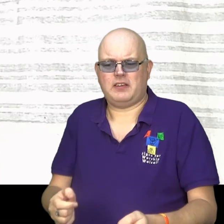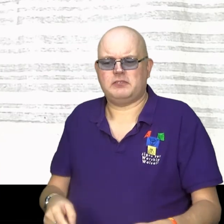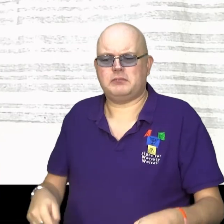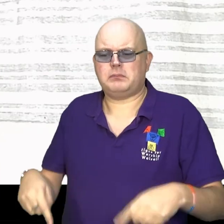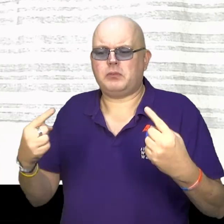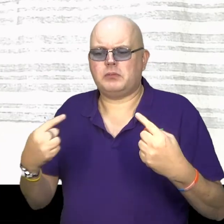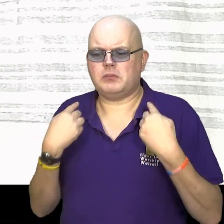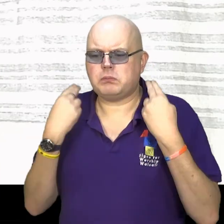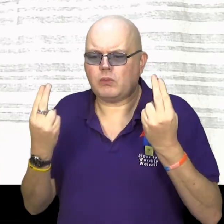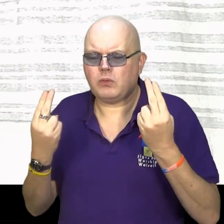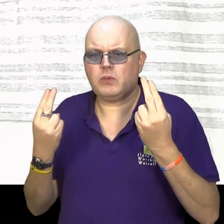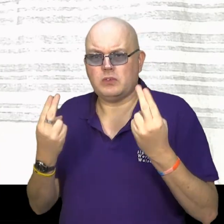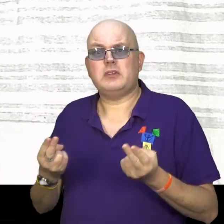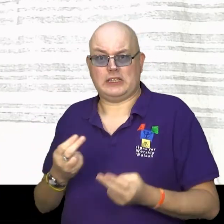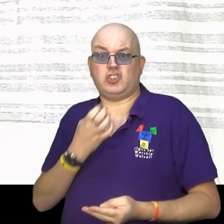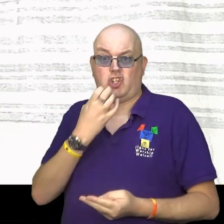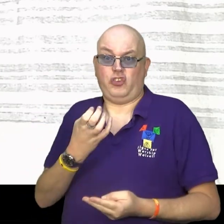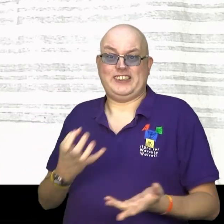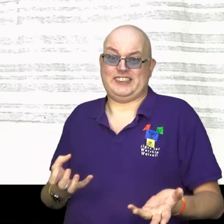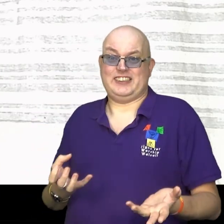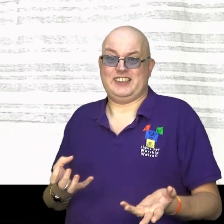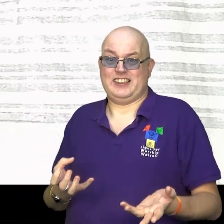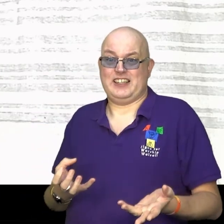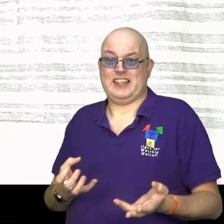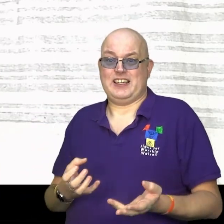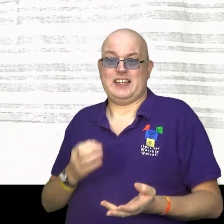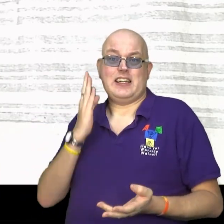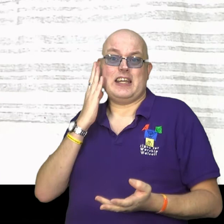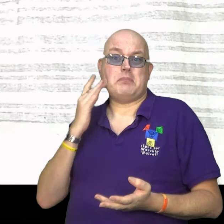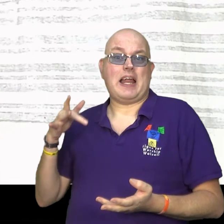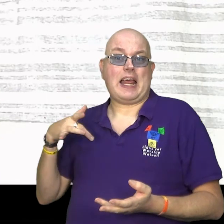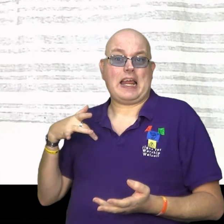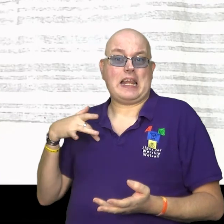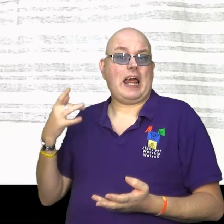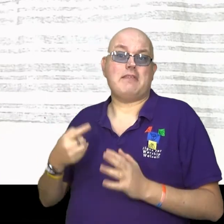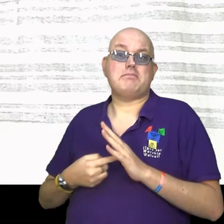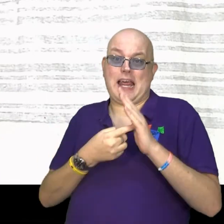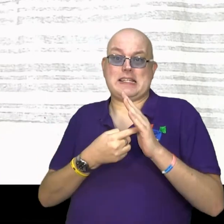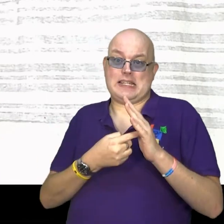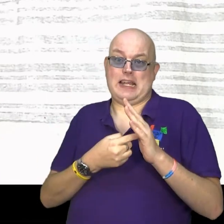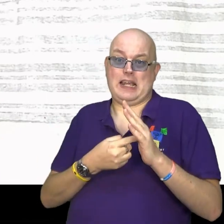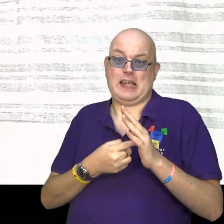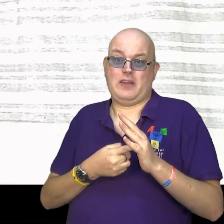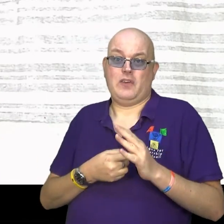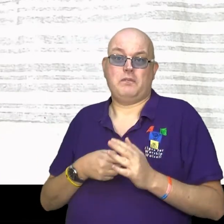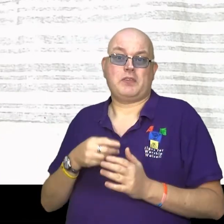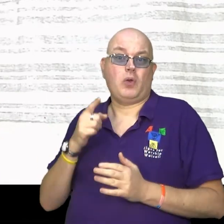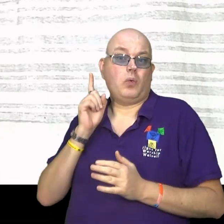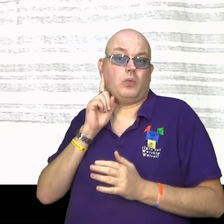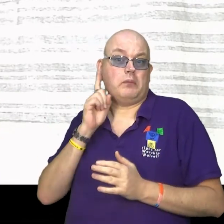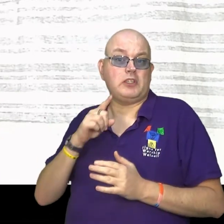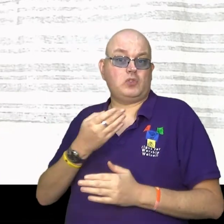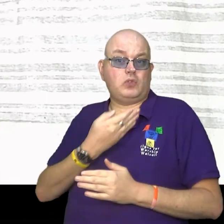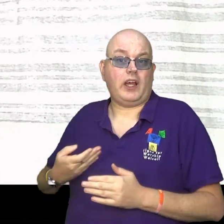It takes a lot of courage to stand up and be counted. The courage of Black Lives Matter protesters, the courage of women's